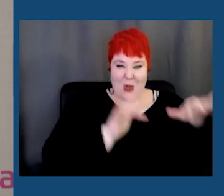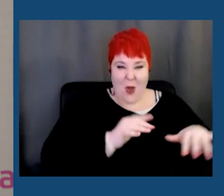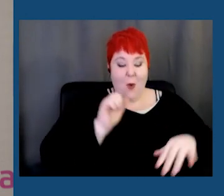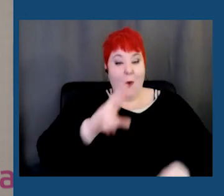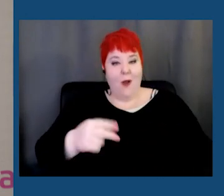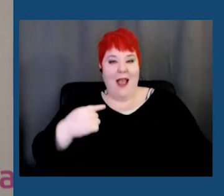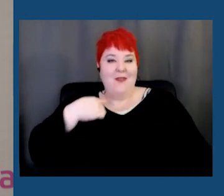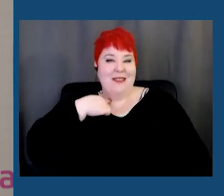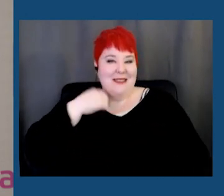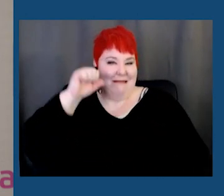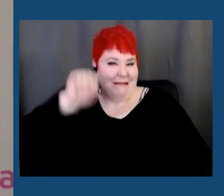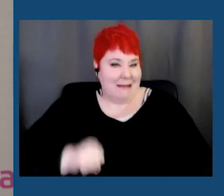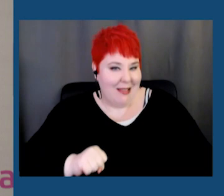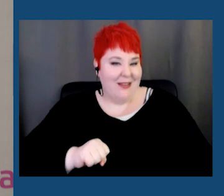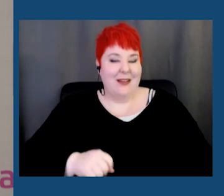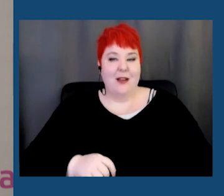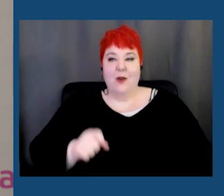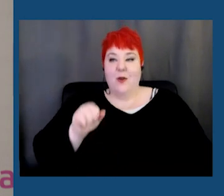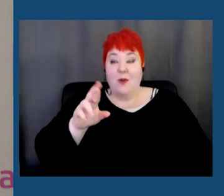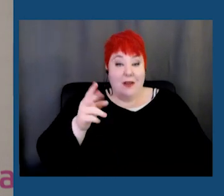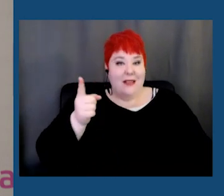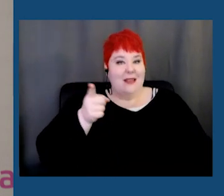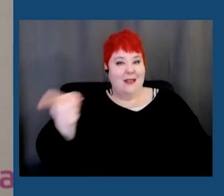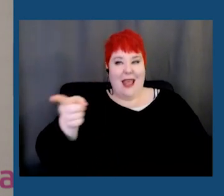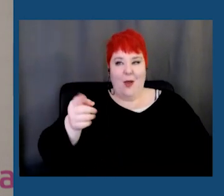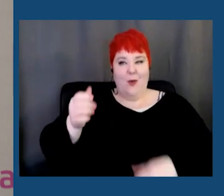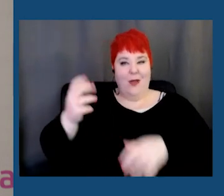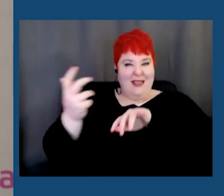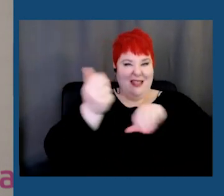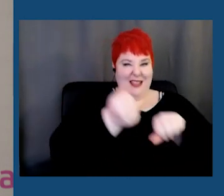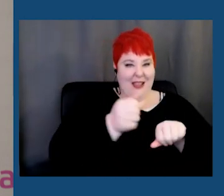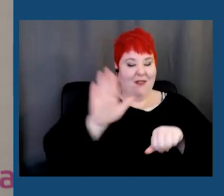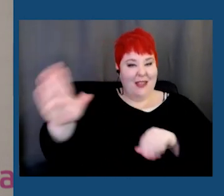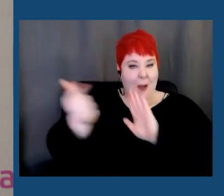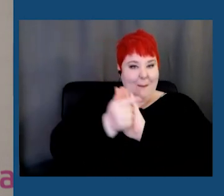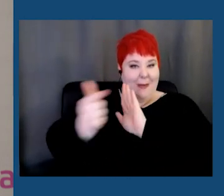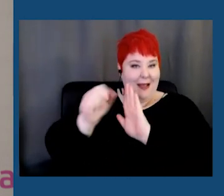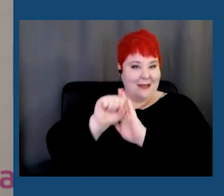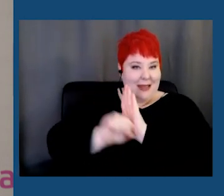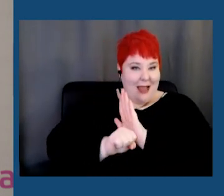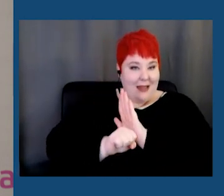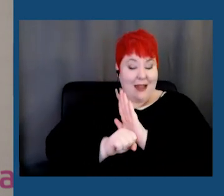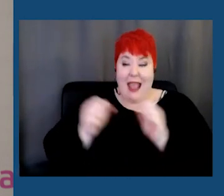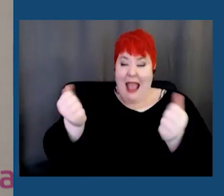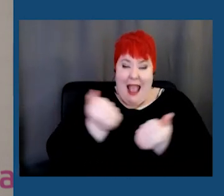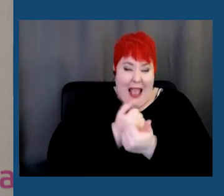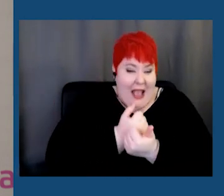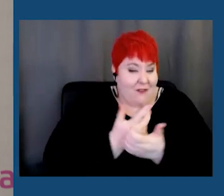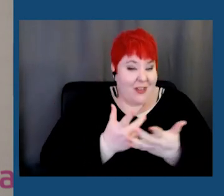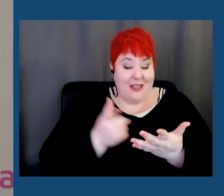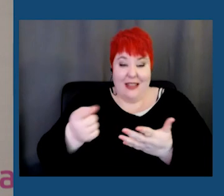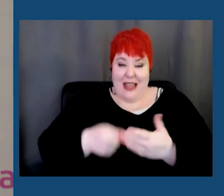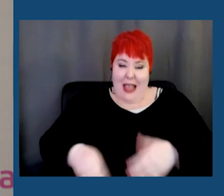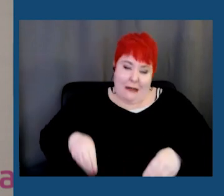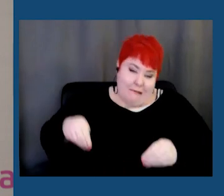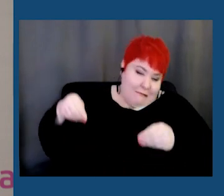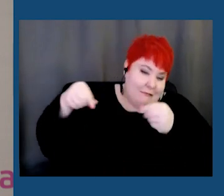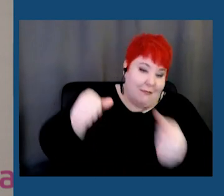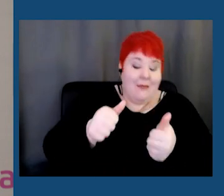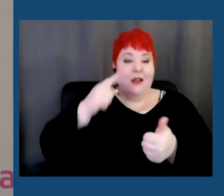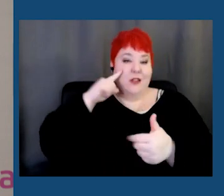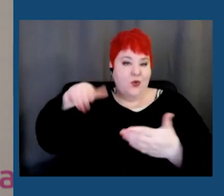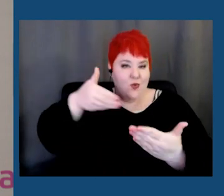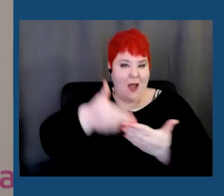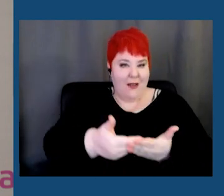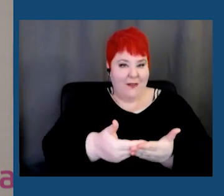state. Often it takes everything they had to get here. Every week, someone shows up to their appointment and they don't